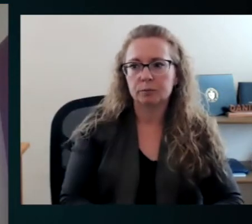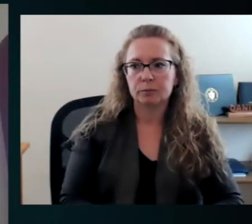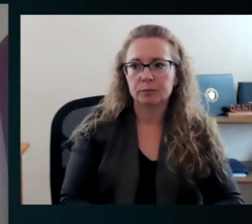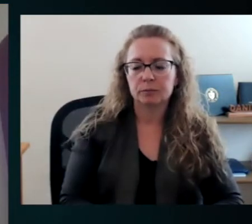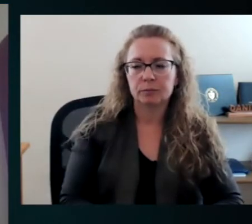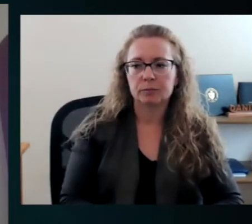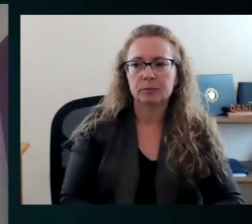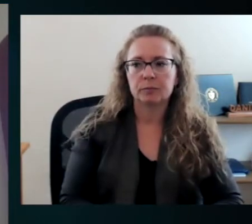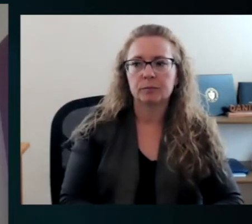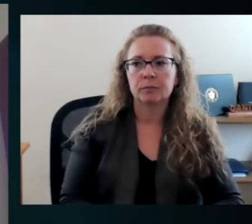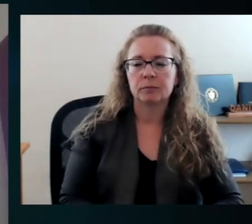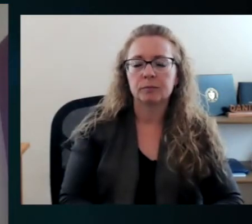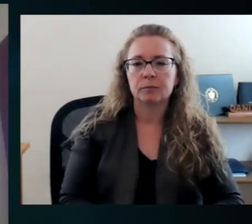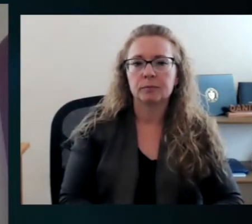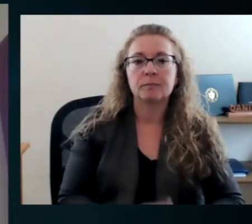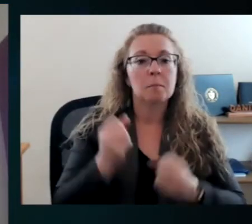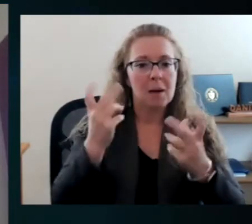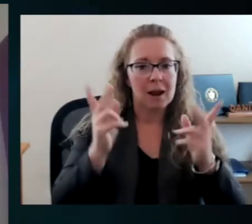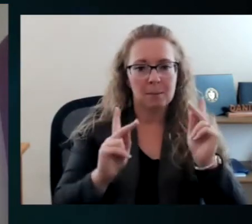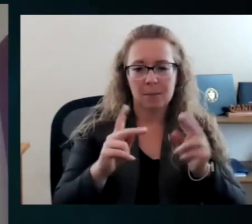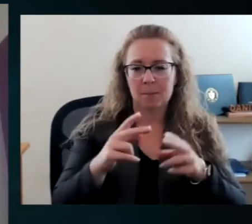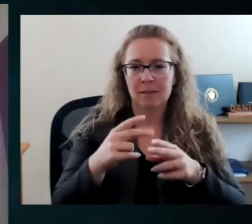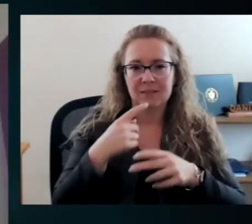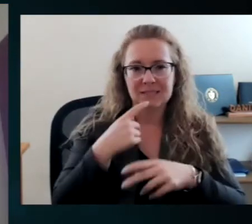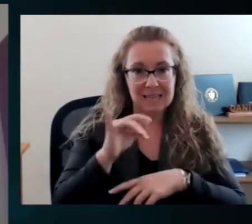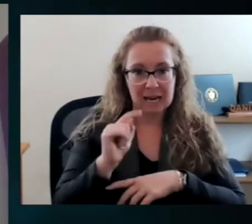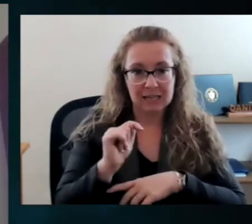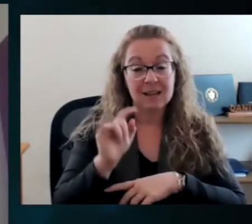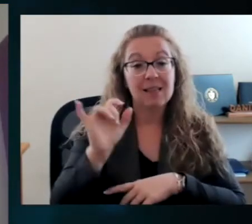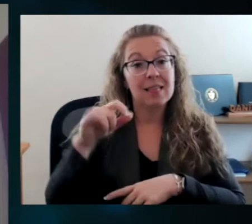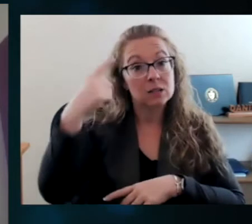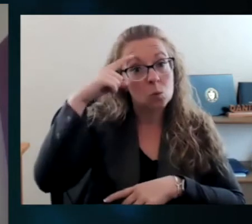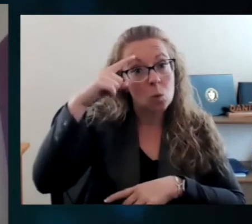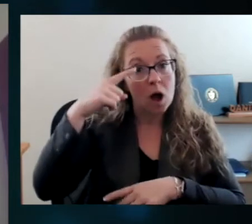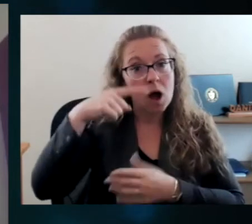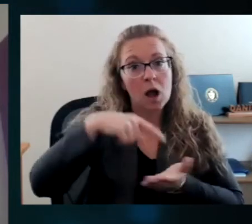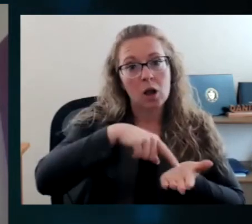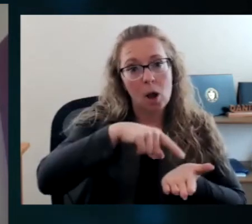people have mentioned, that's one of the reasons compensation is so important.